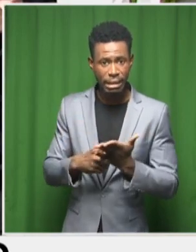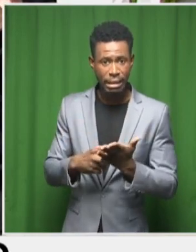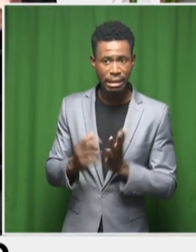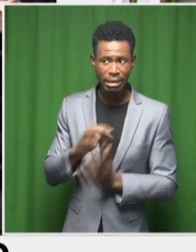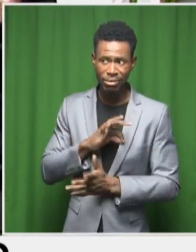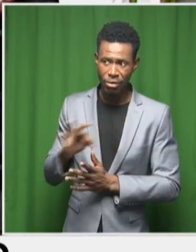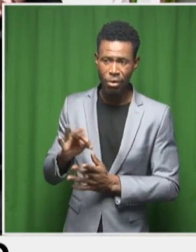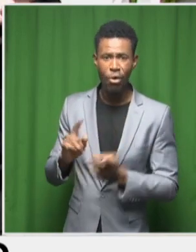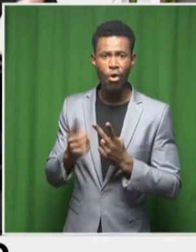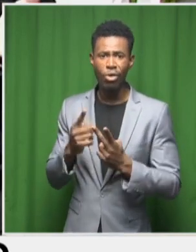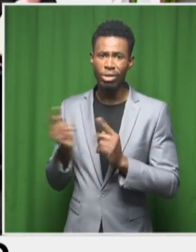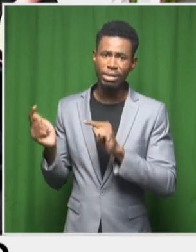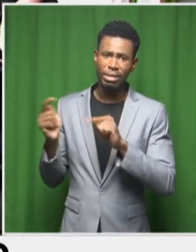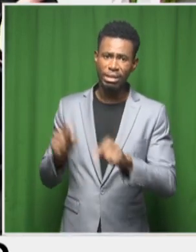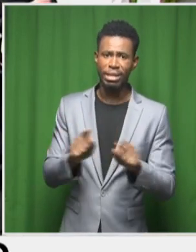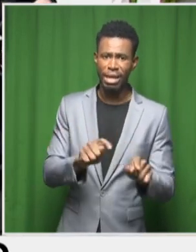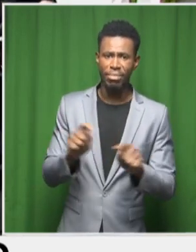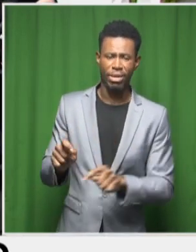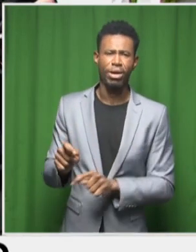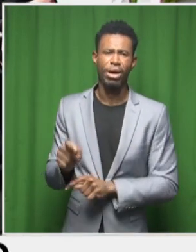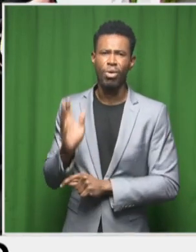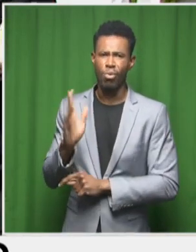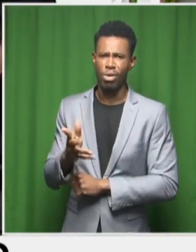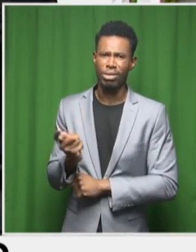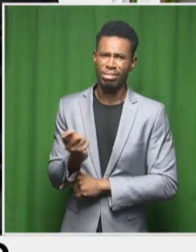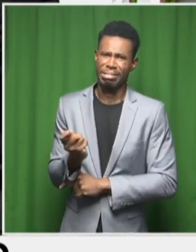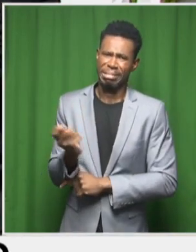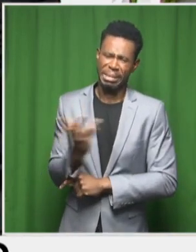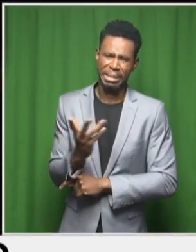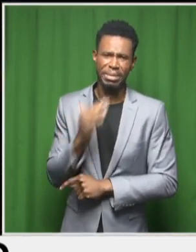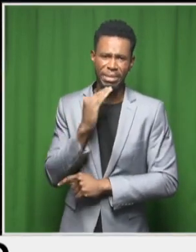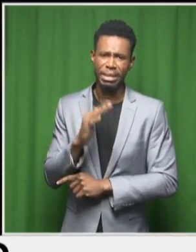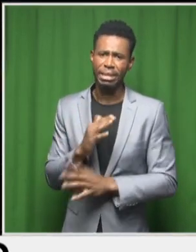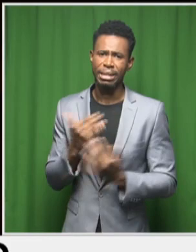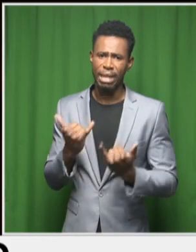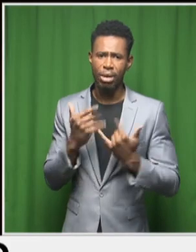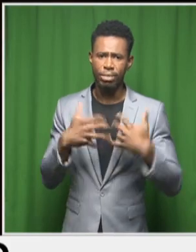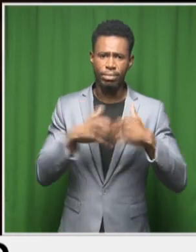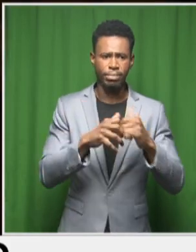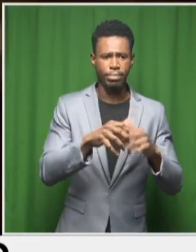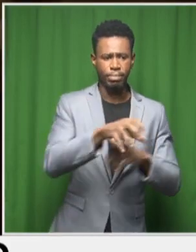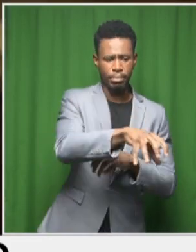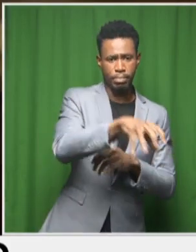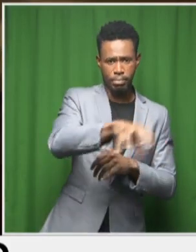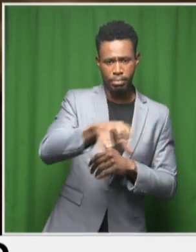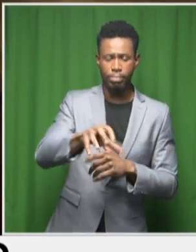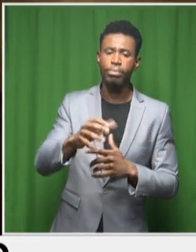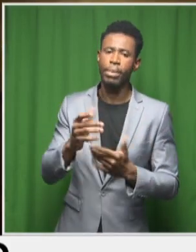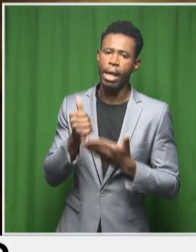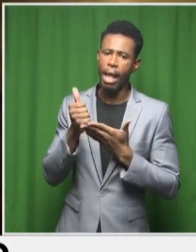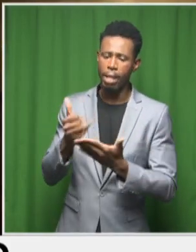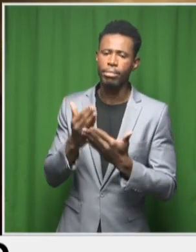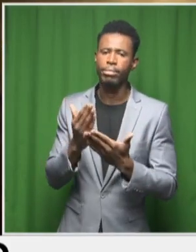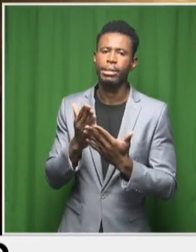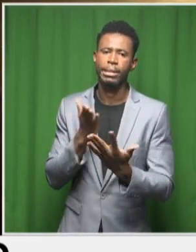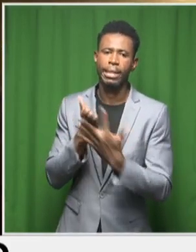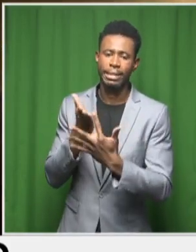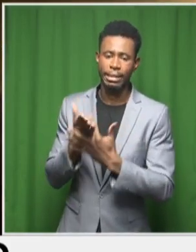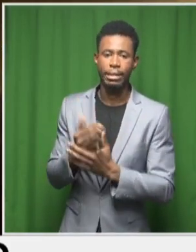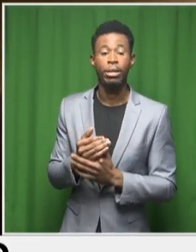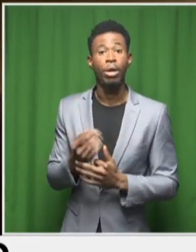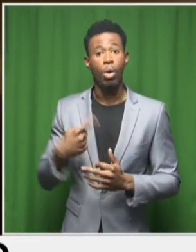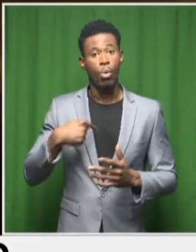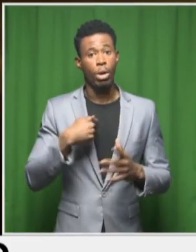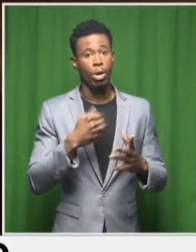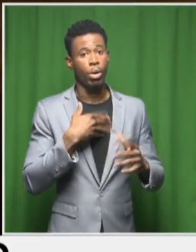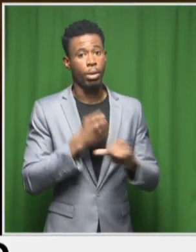down to Cape Town. So this is making it accessible at least. Yes, our priority is to make sure that the fun are in the streets. Yeah.